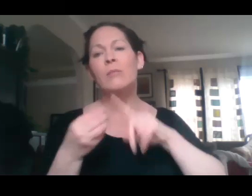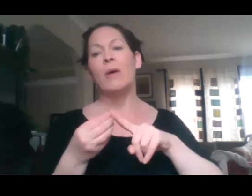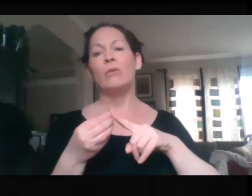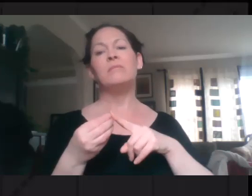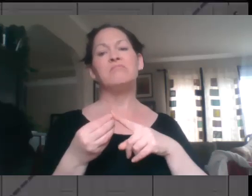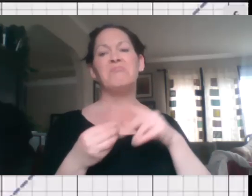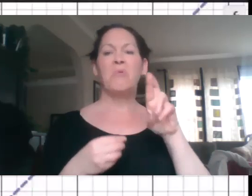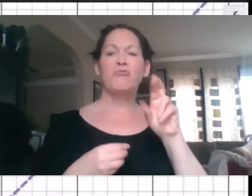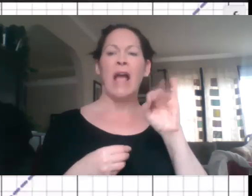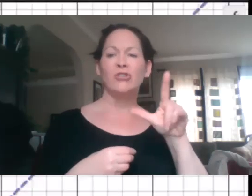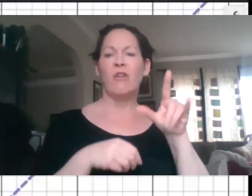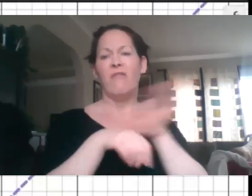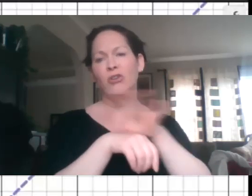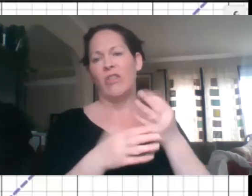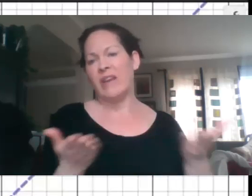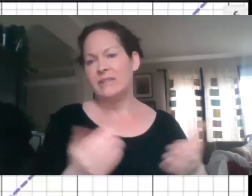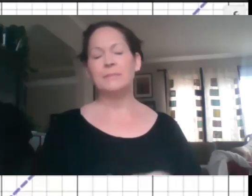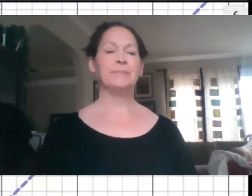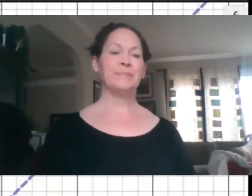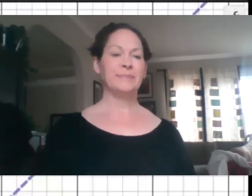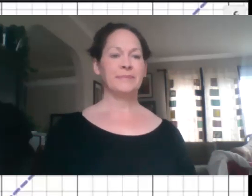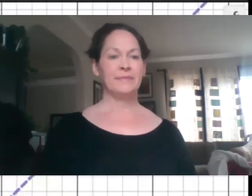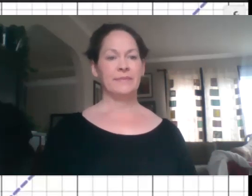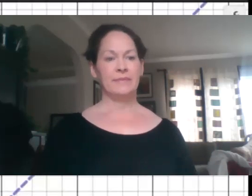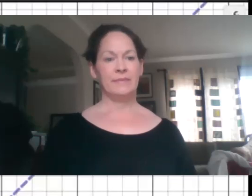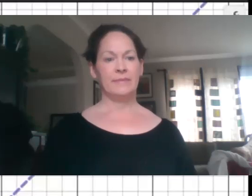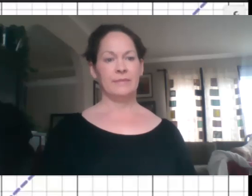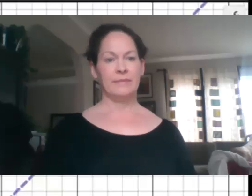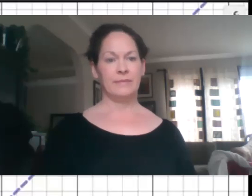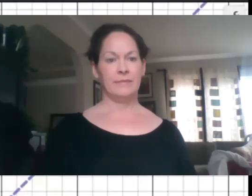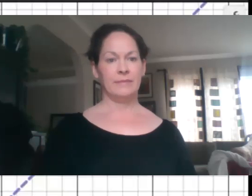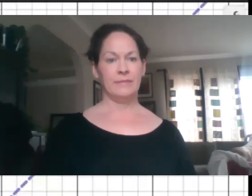functions. So 2x plus 1. Let me get rid of this.